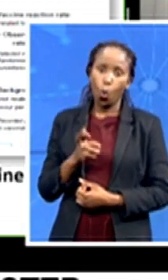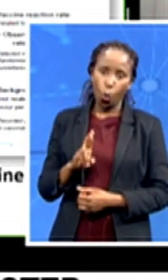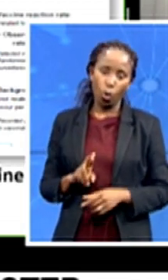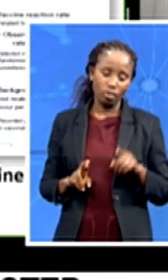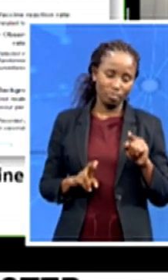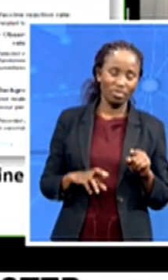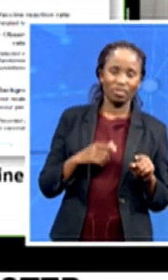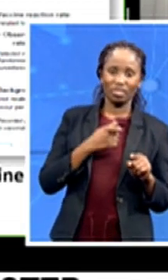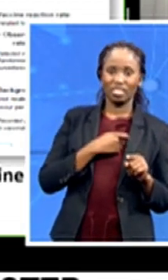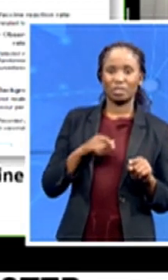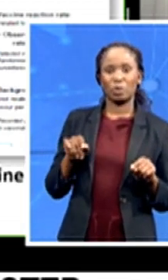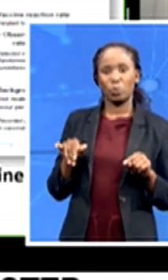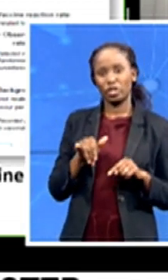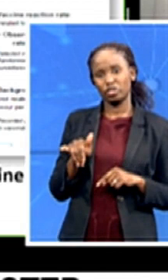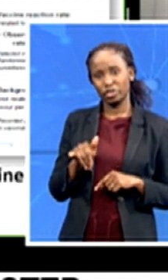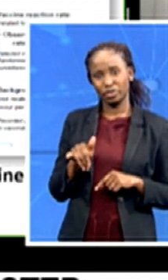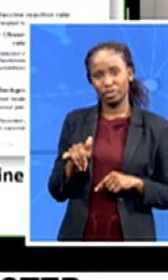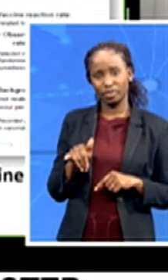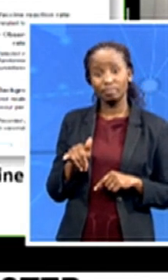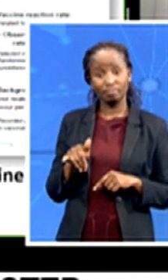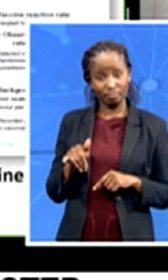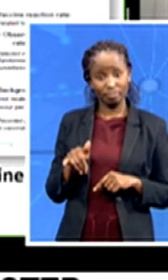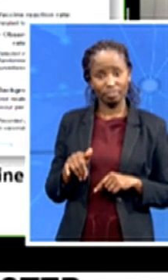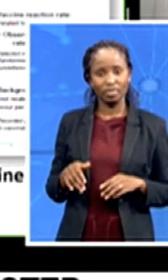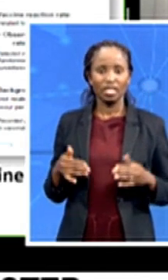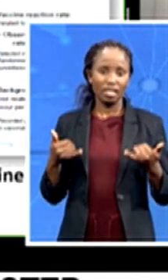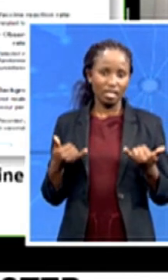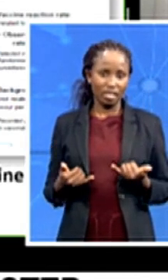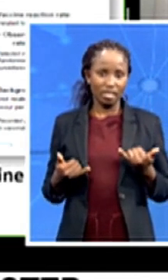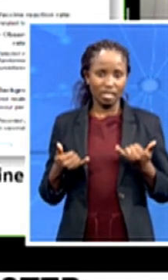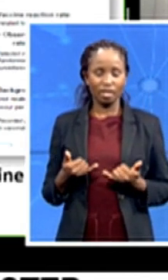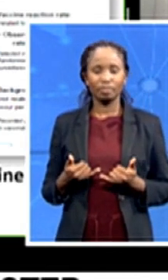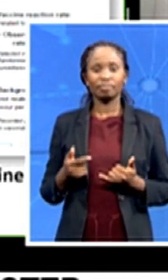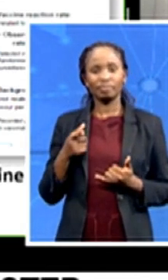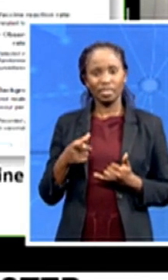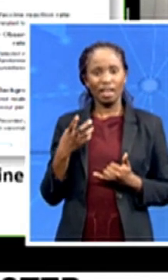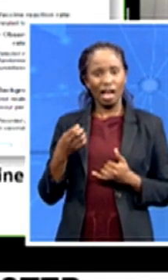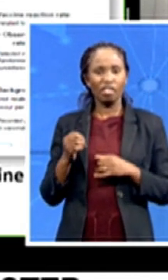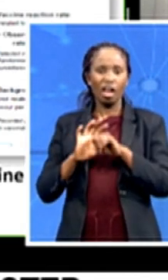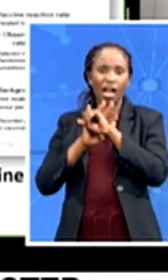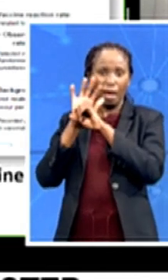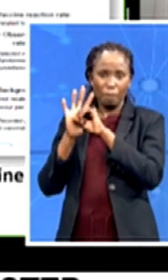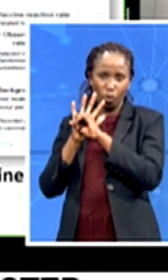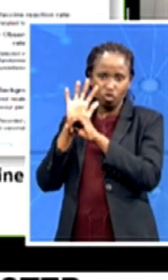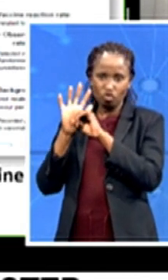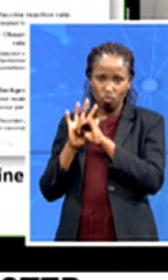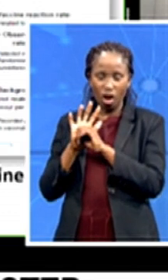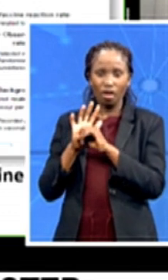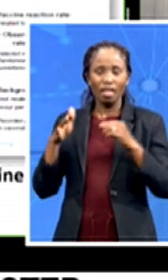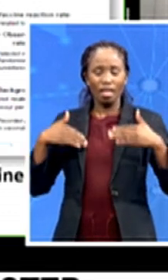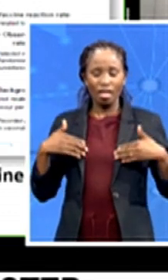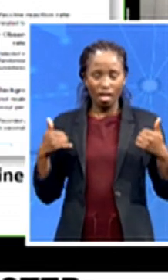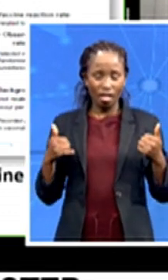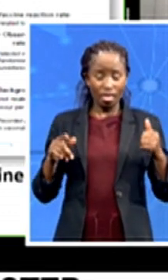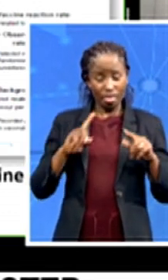where we then would also look at the background rates. This is very important with COVID-19 when people present